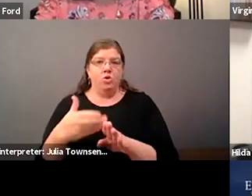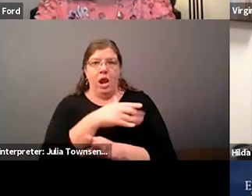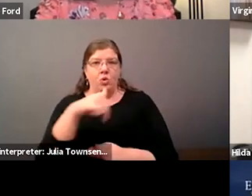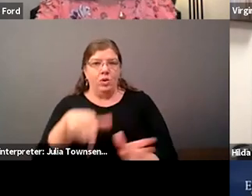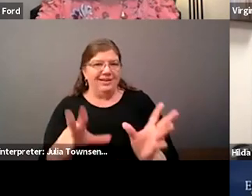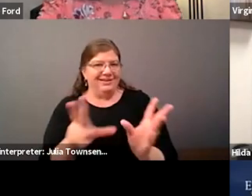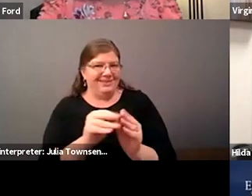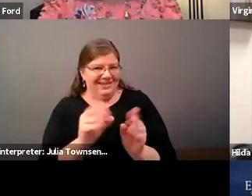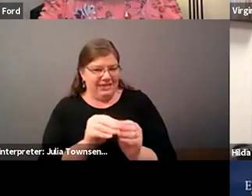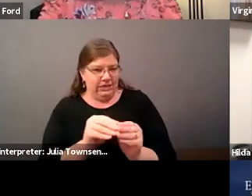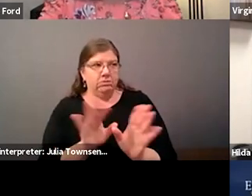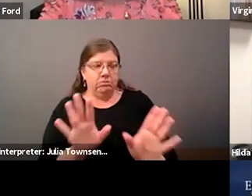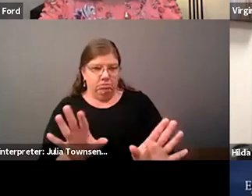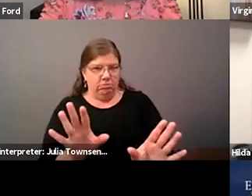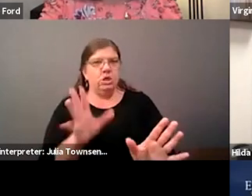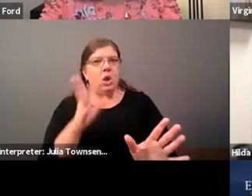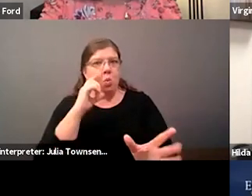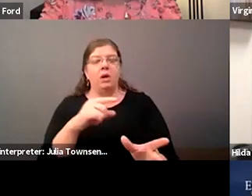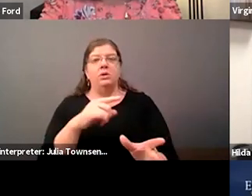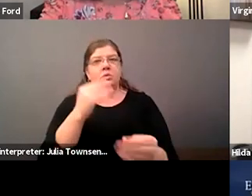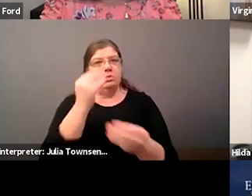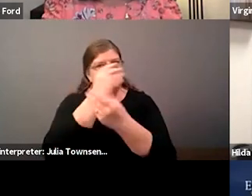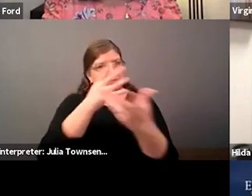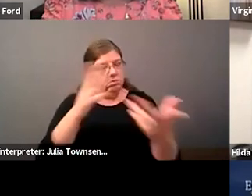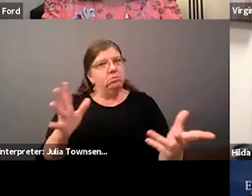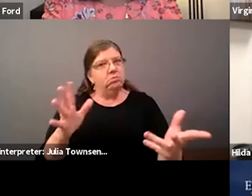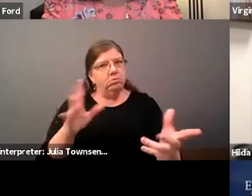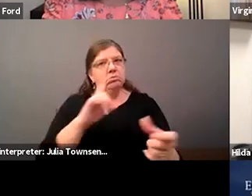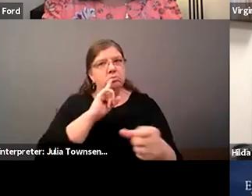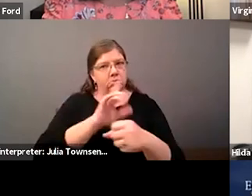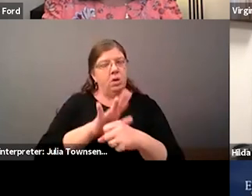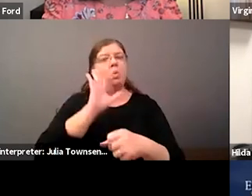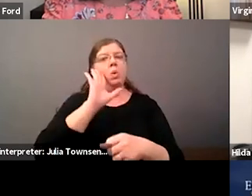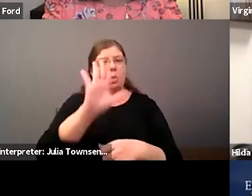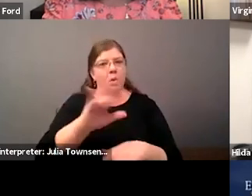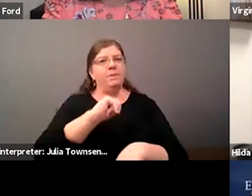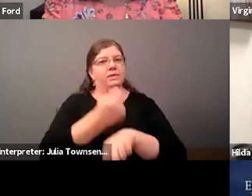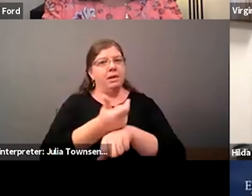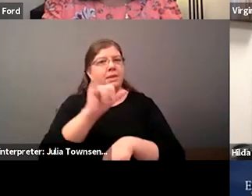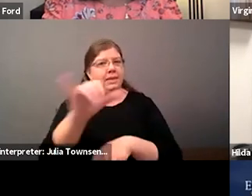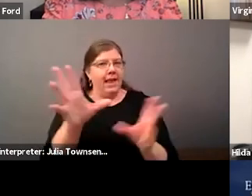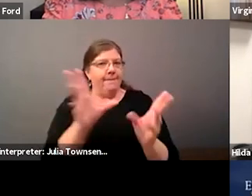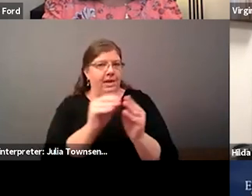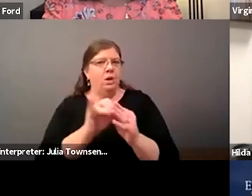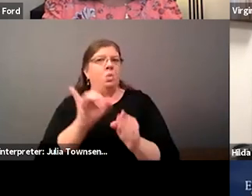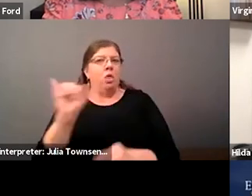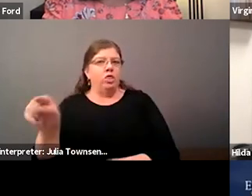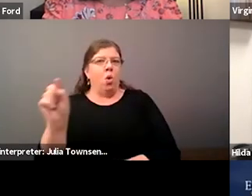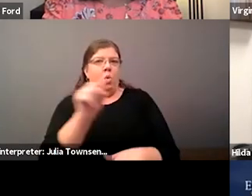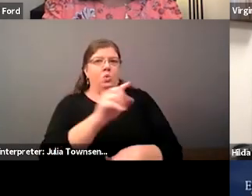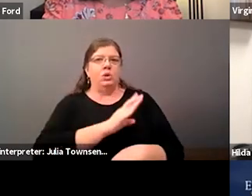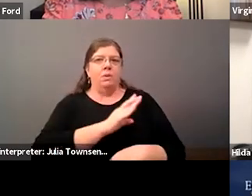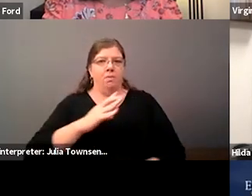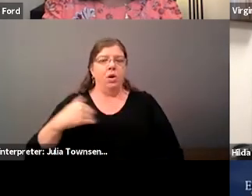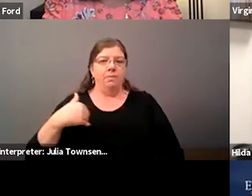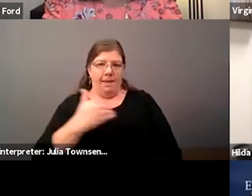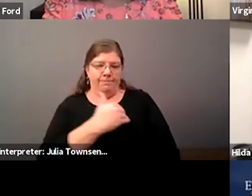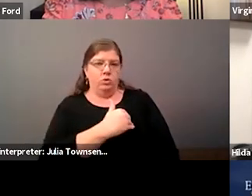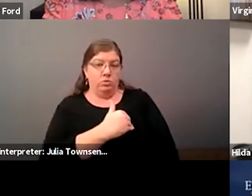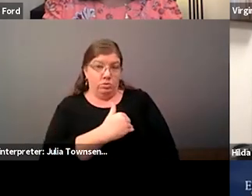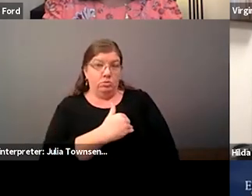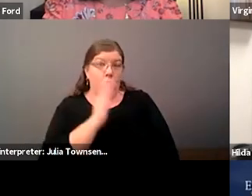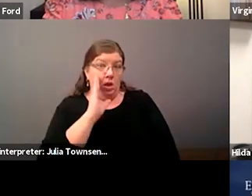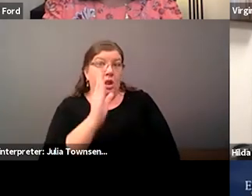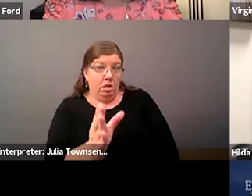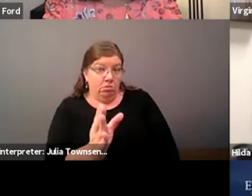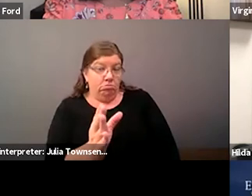want to assure all of you that we will be scheduling that meeting with those board members and with that